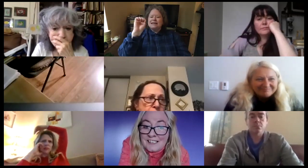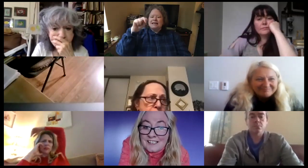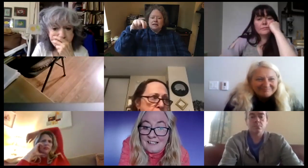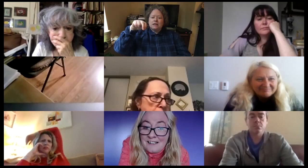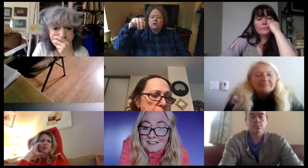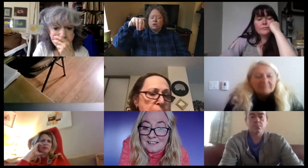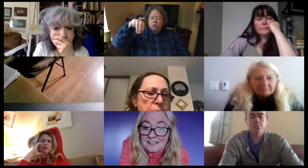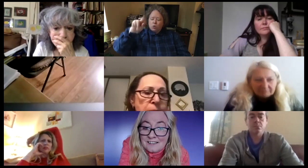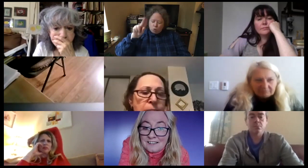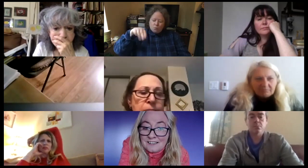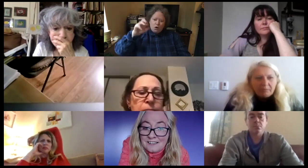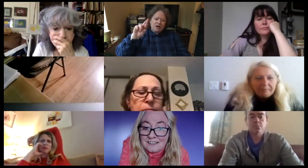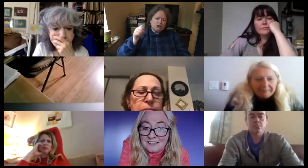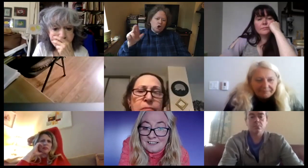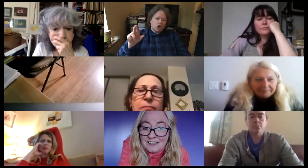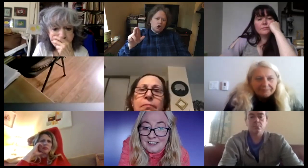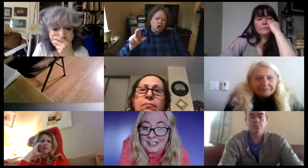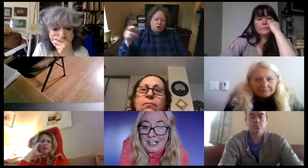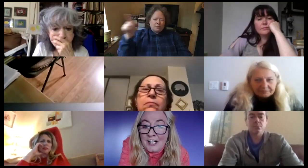then the census